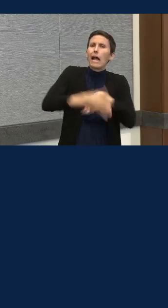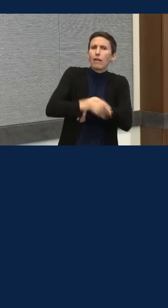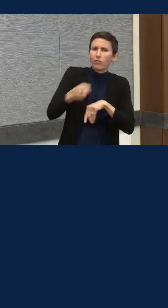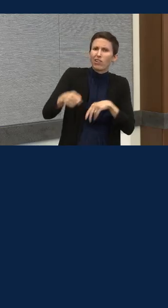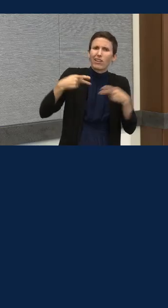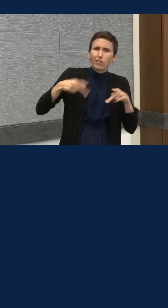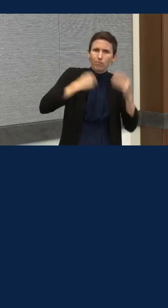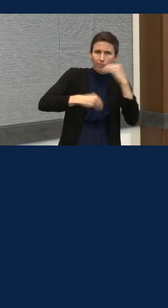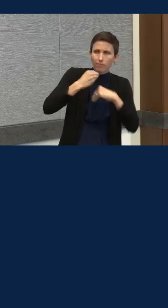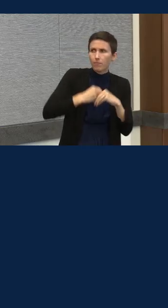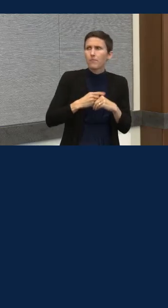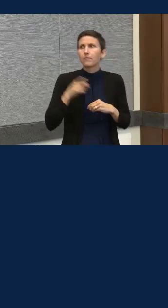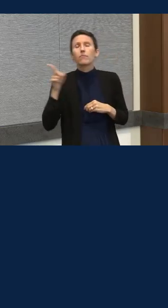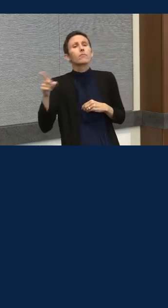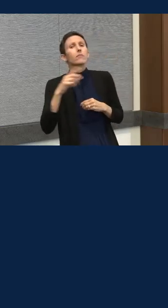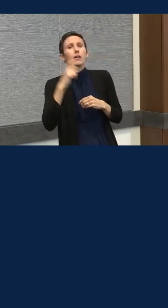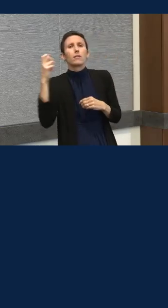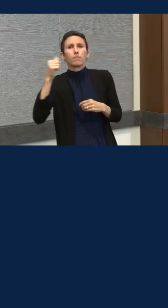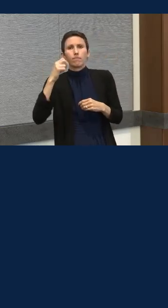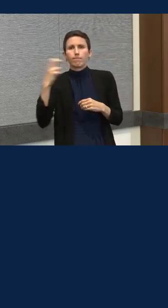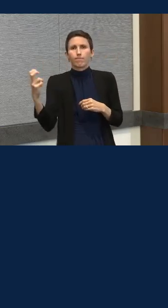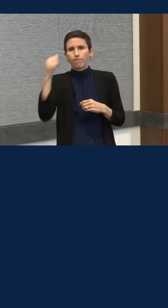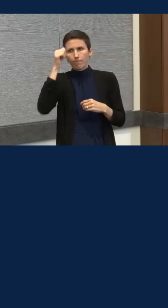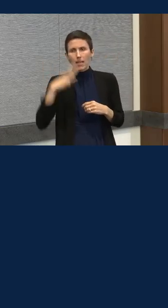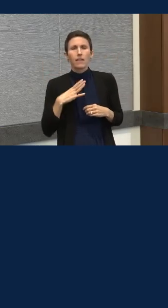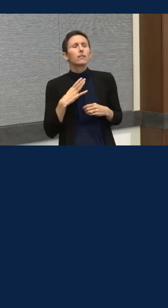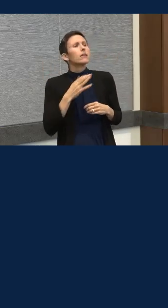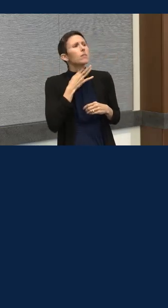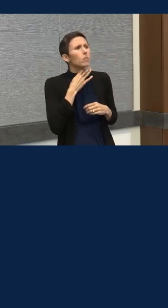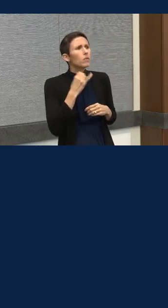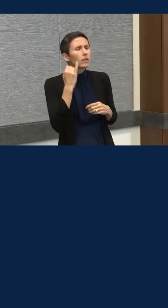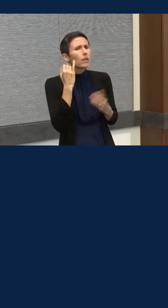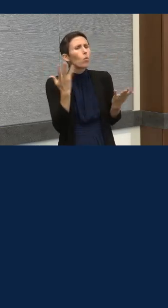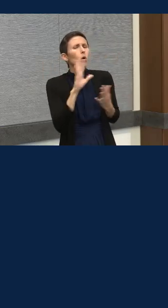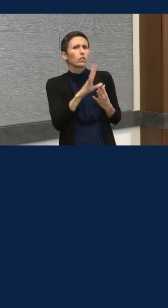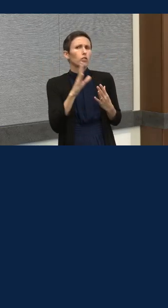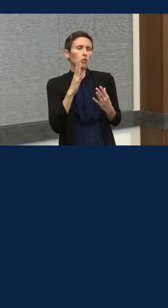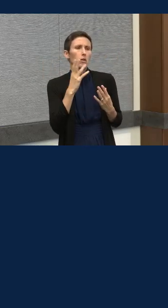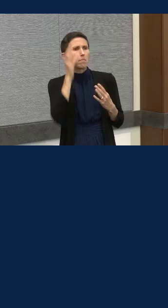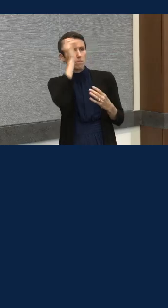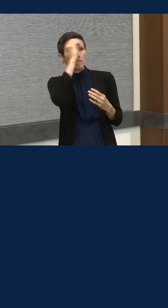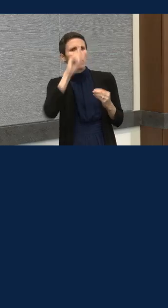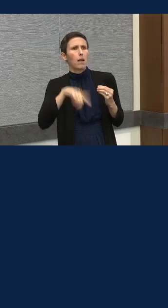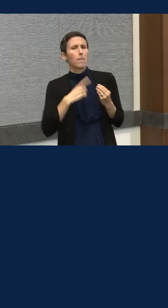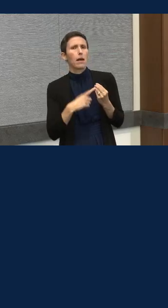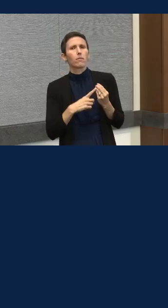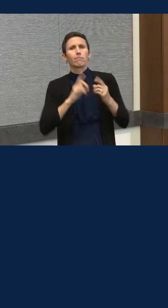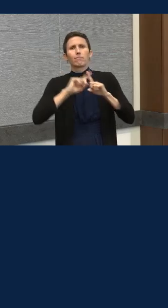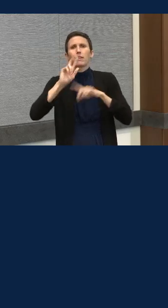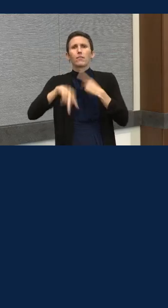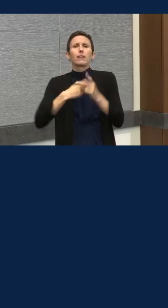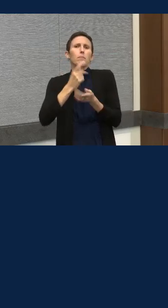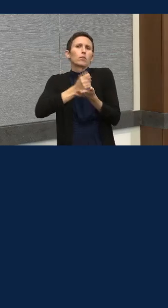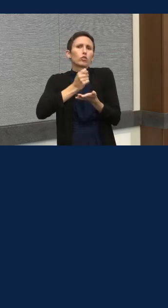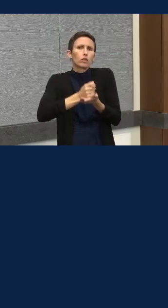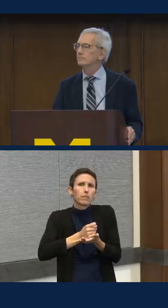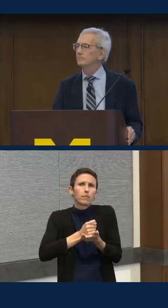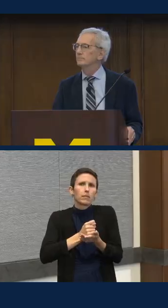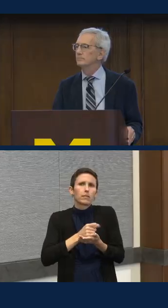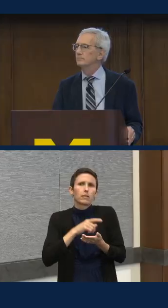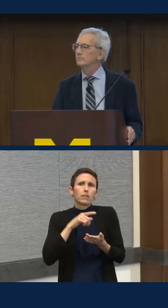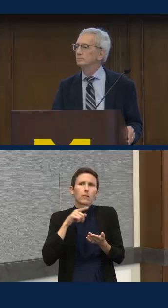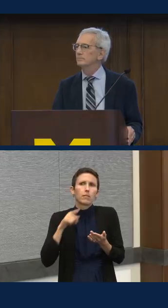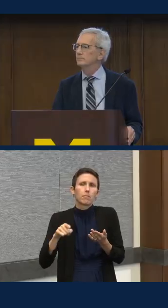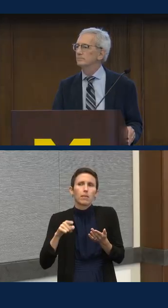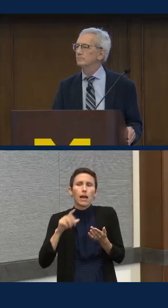presentation and great research. Great question. I'm wondering what your view is on a different type of treatment by ablating